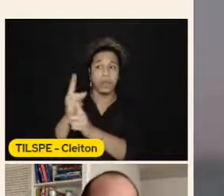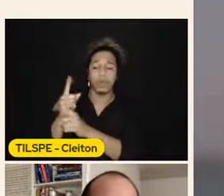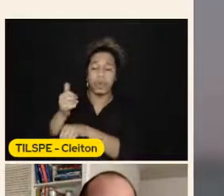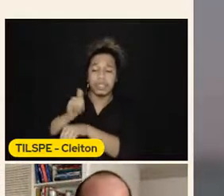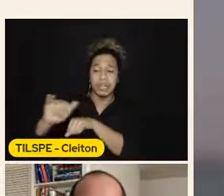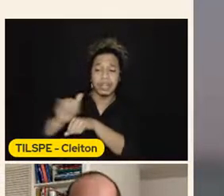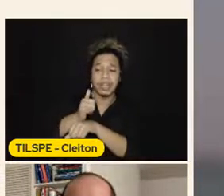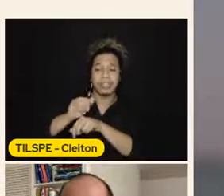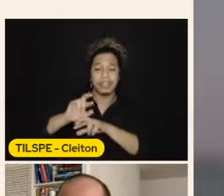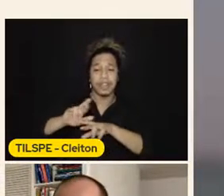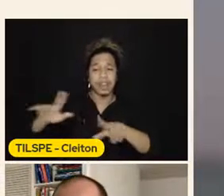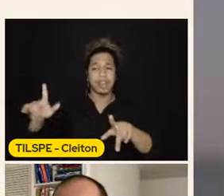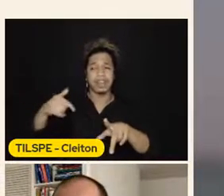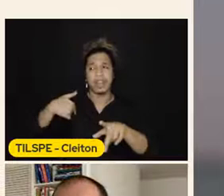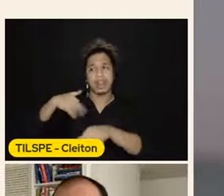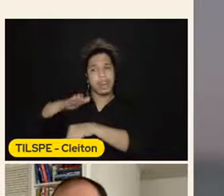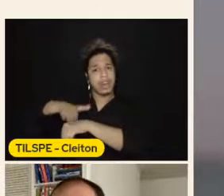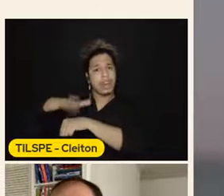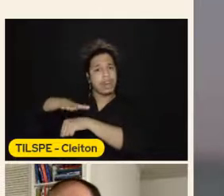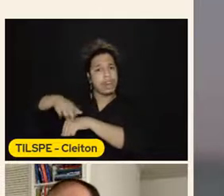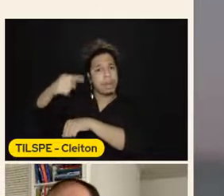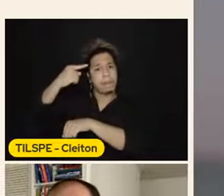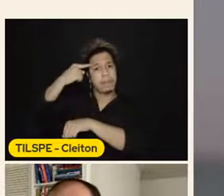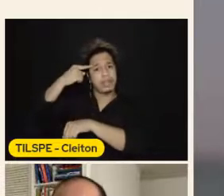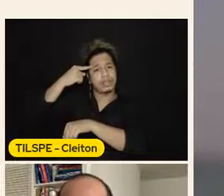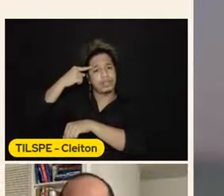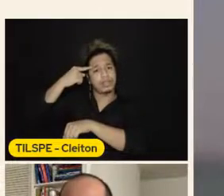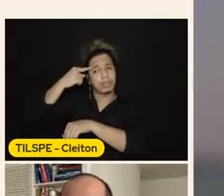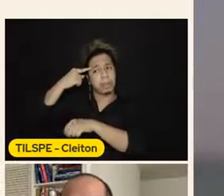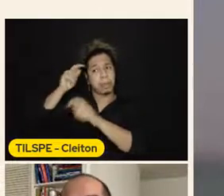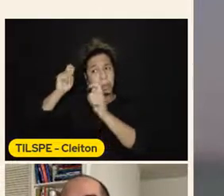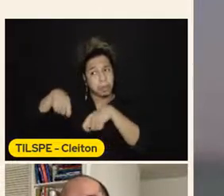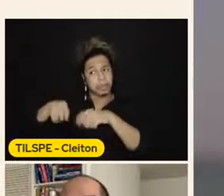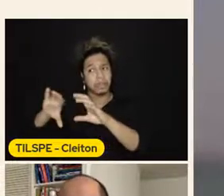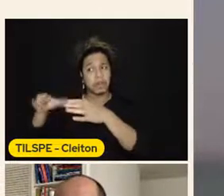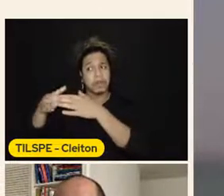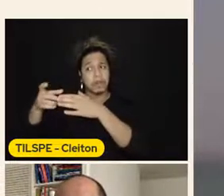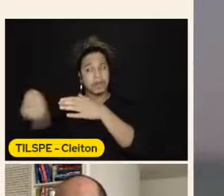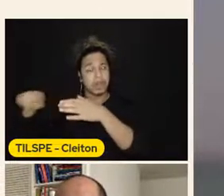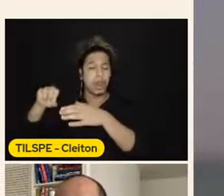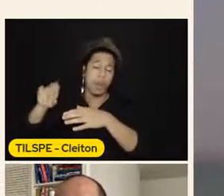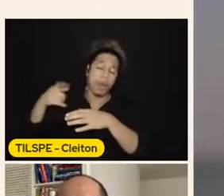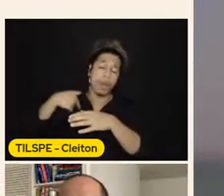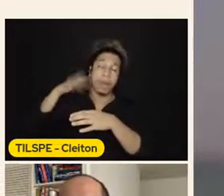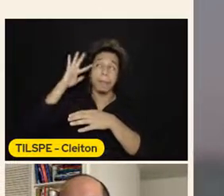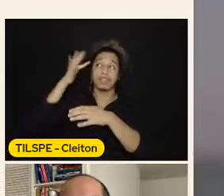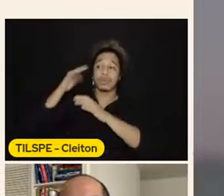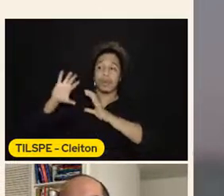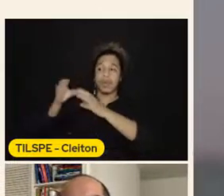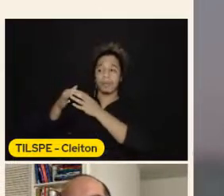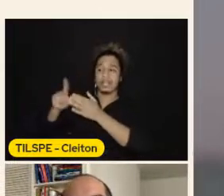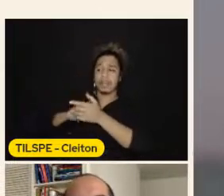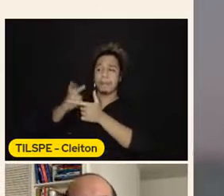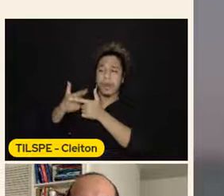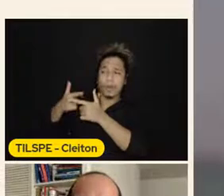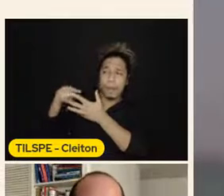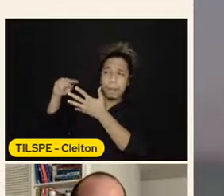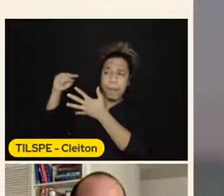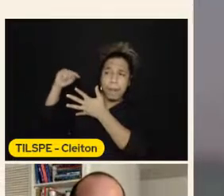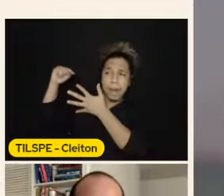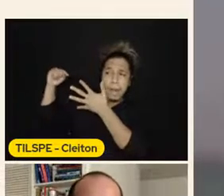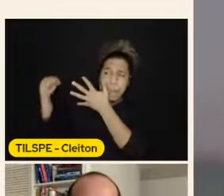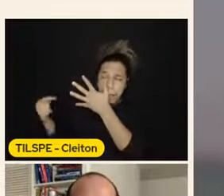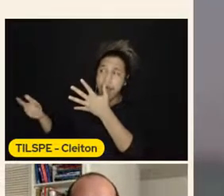different problems that might exist in her real community or her imagined community, somewhere where would she